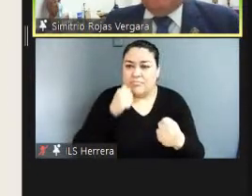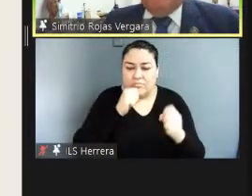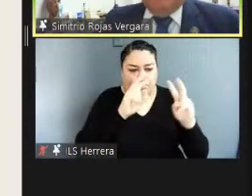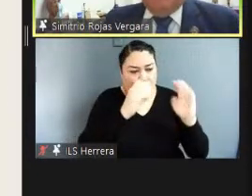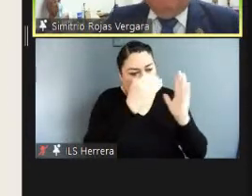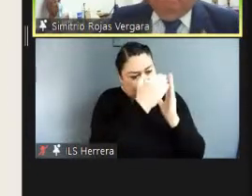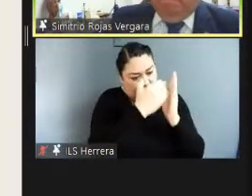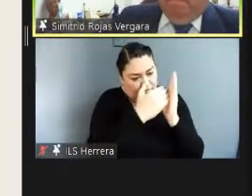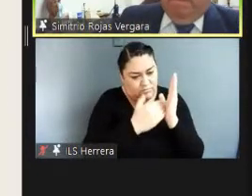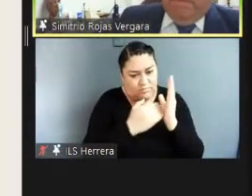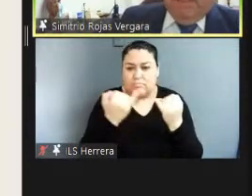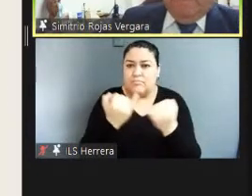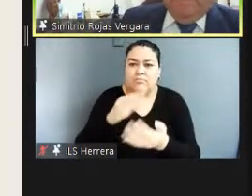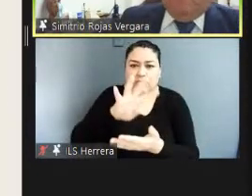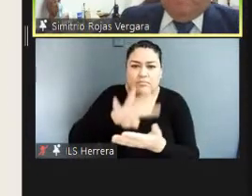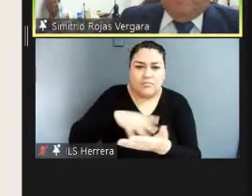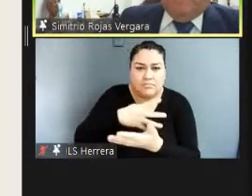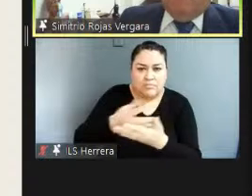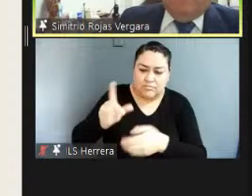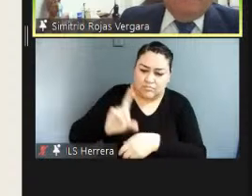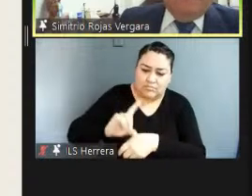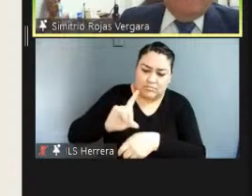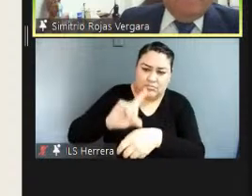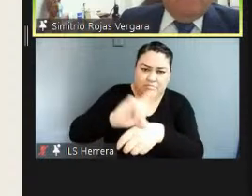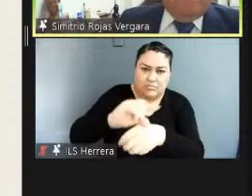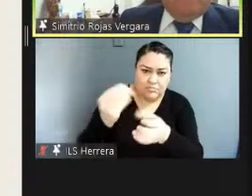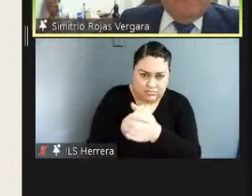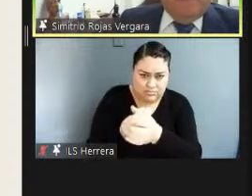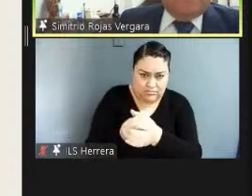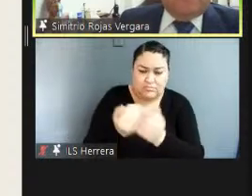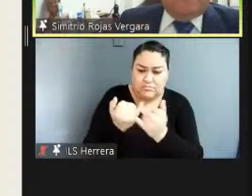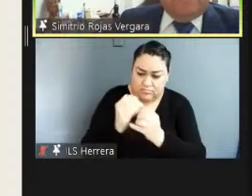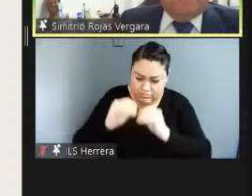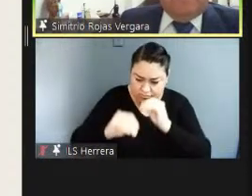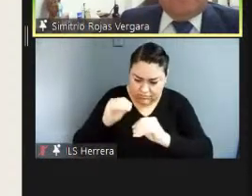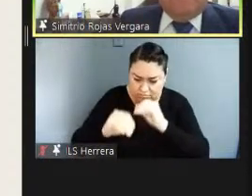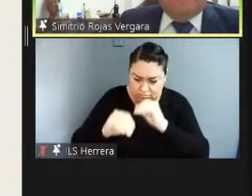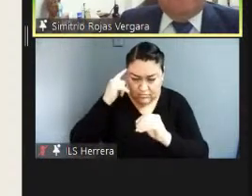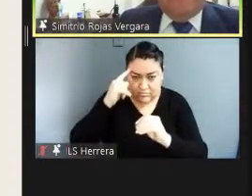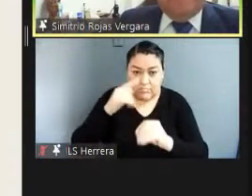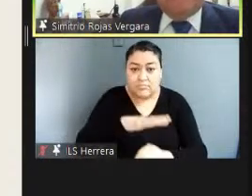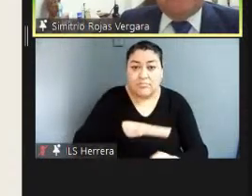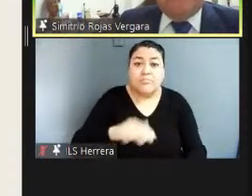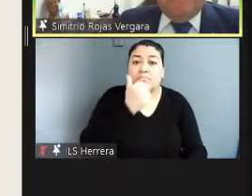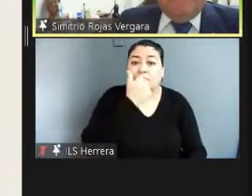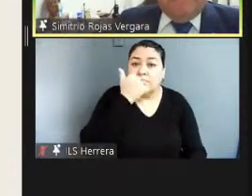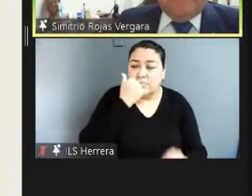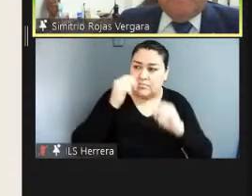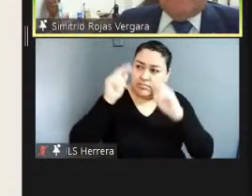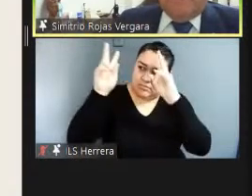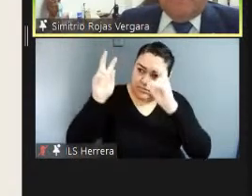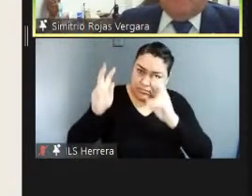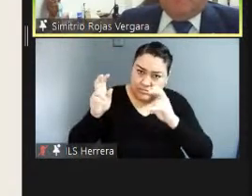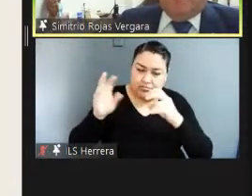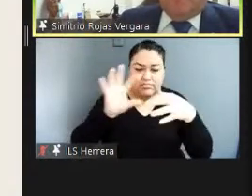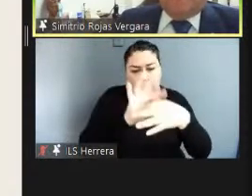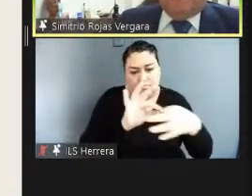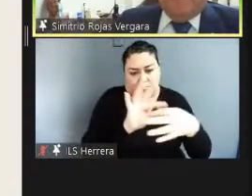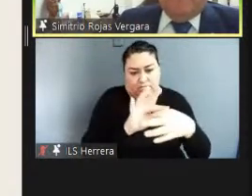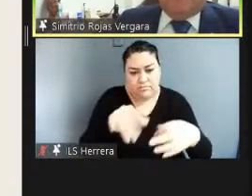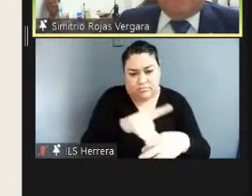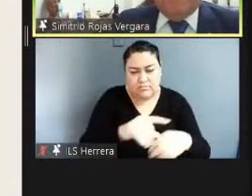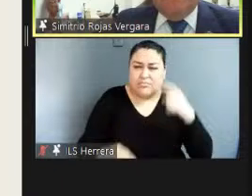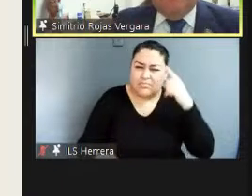the didactic and operational plans. They need to communicate the work modality to the students, tell